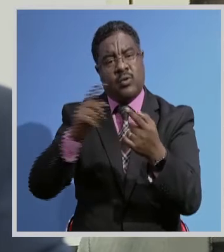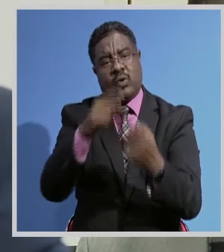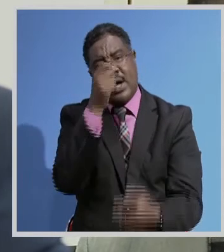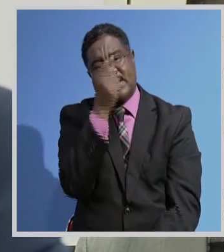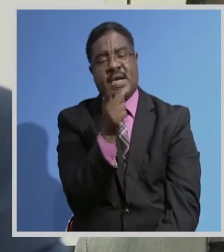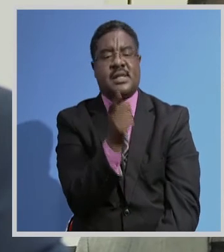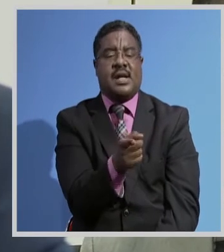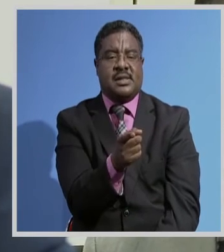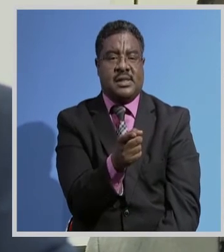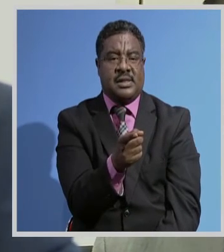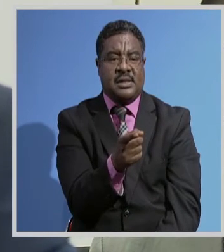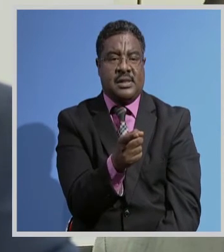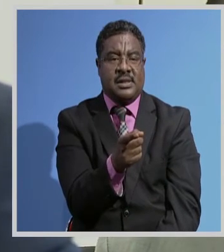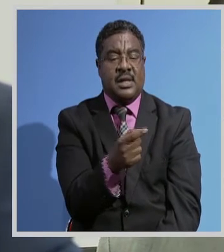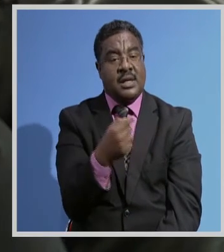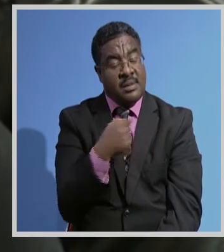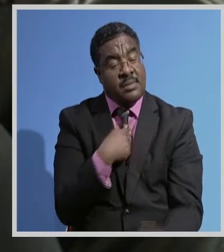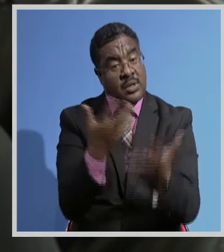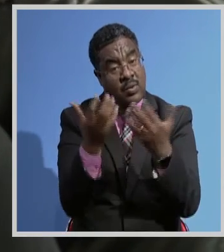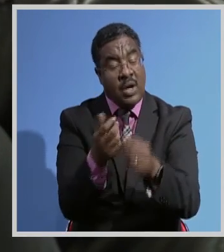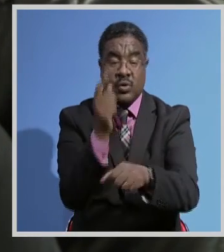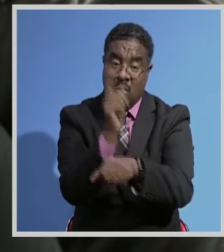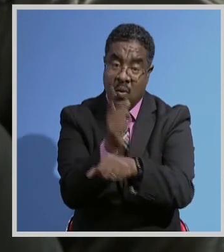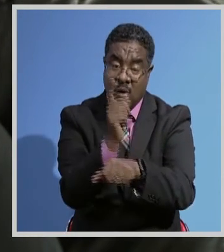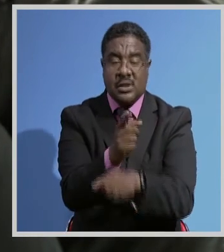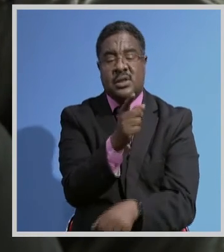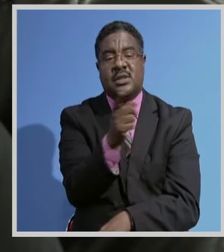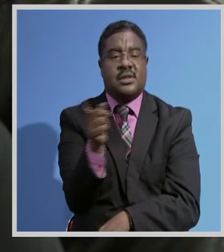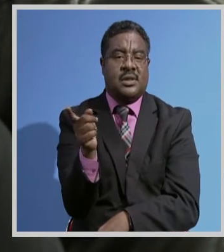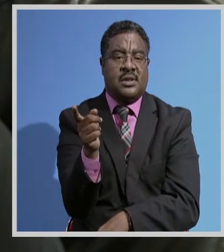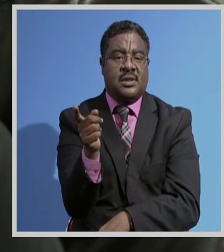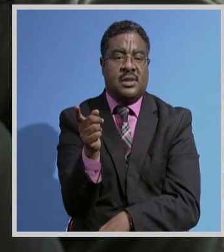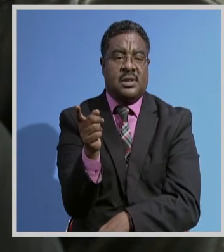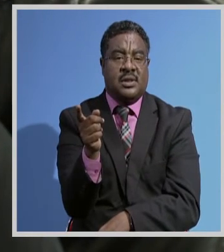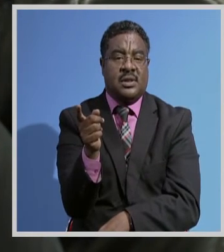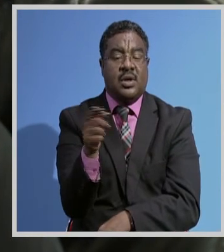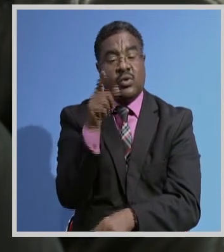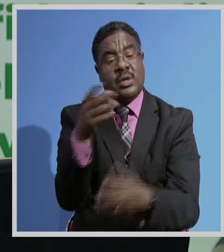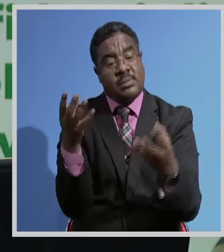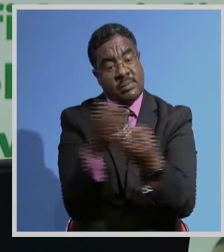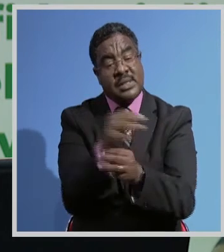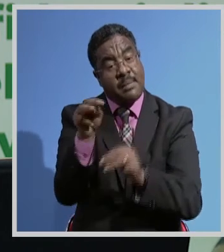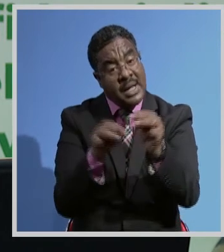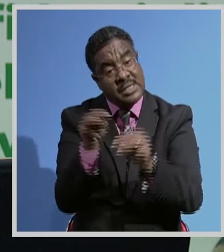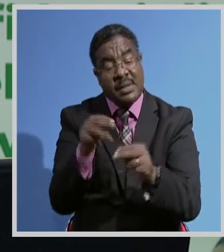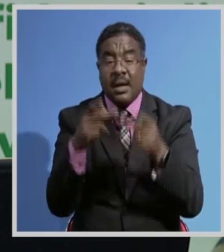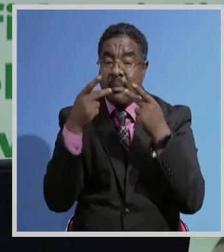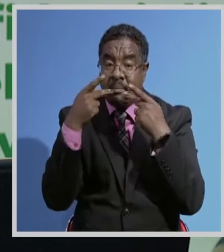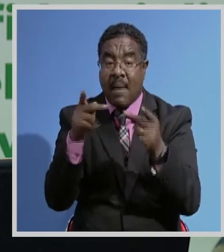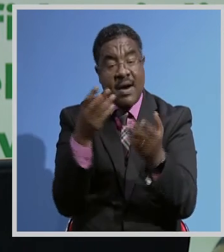I therefore wish to warn all those that are in the habit of mismanagement of public